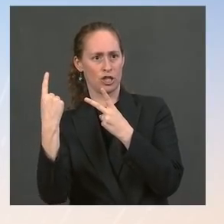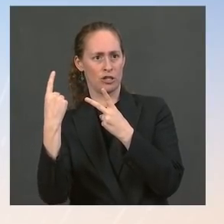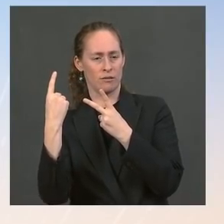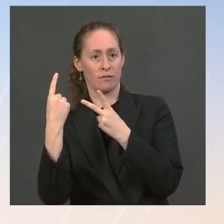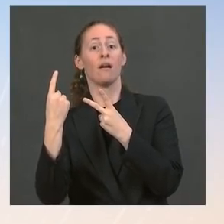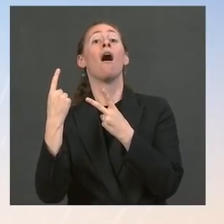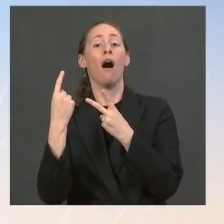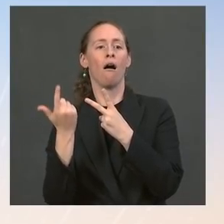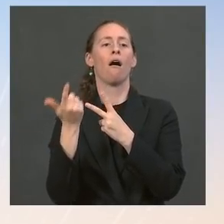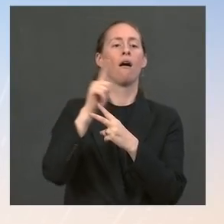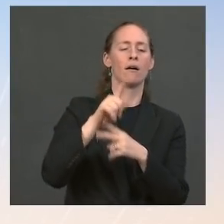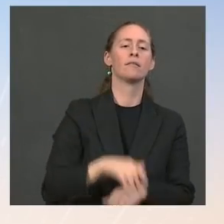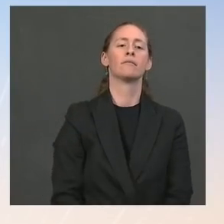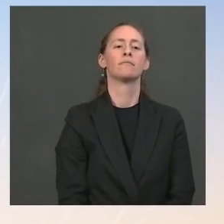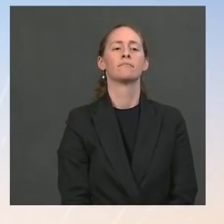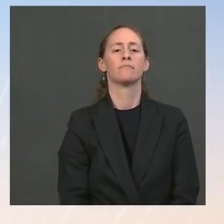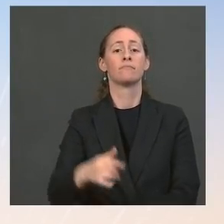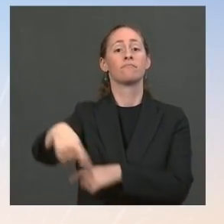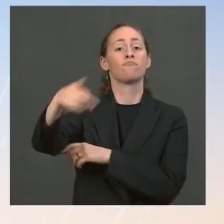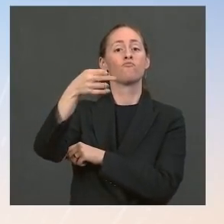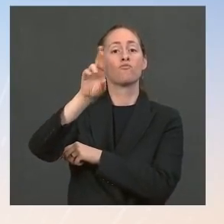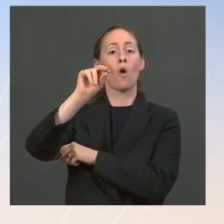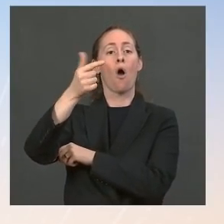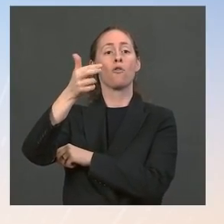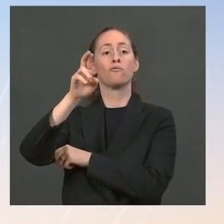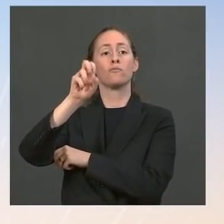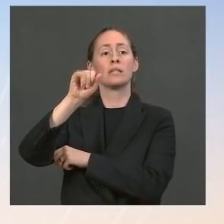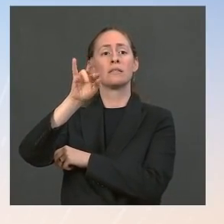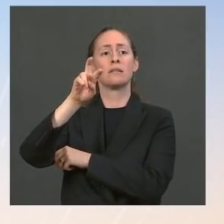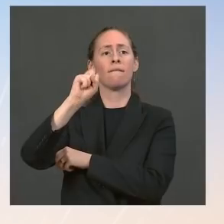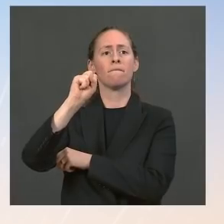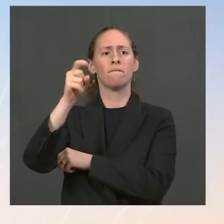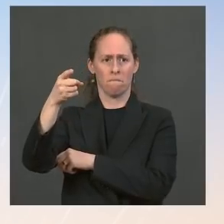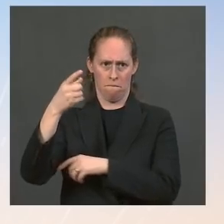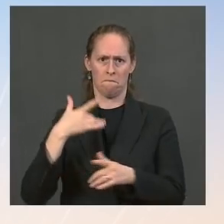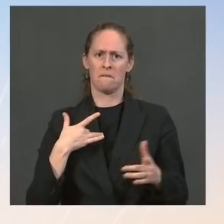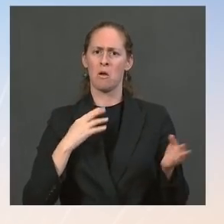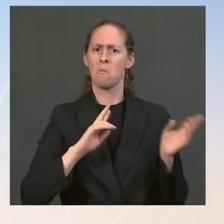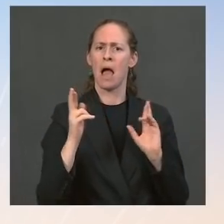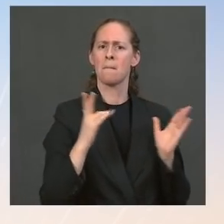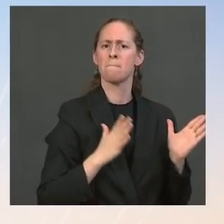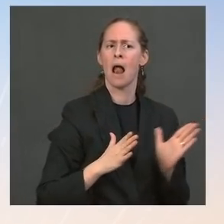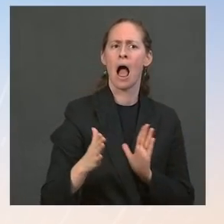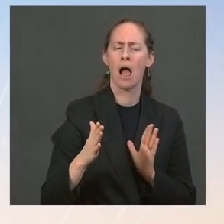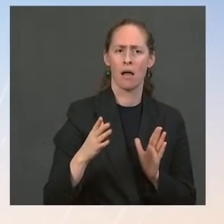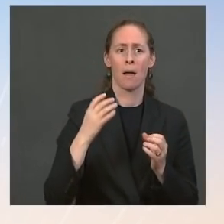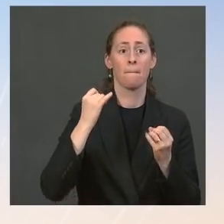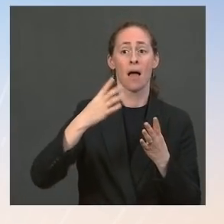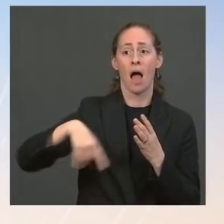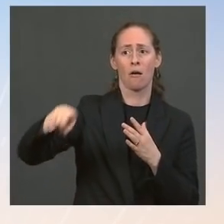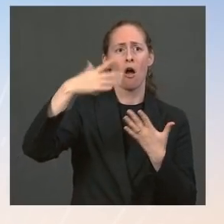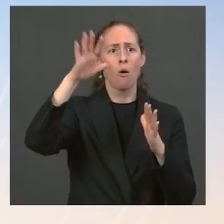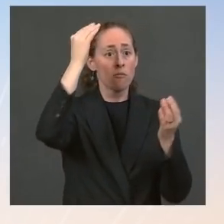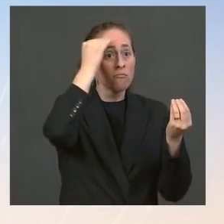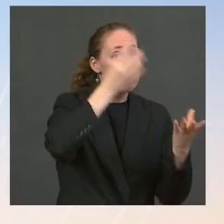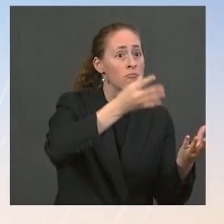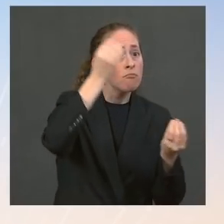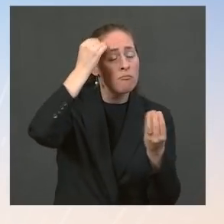Progressive Caucus in the House to feel comfortable that there's a path forward. As many of them have conveyed, the president's role